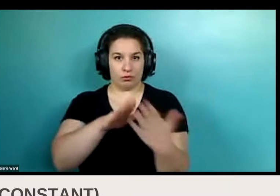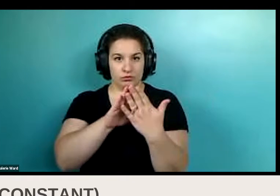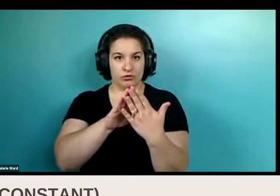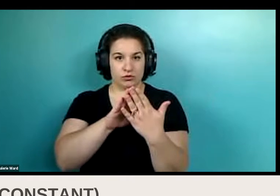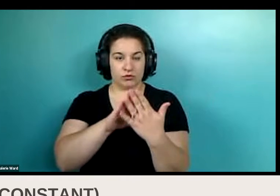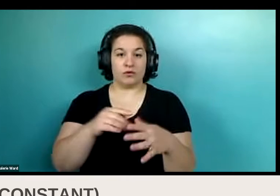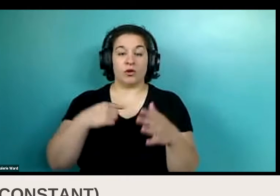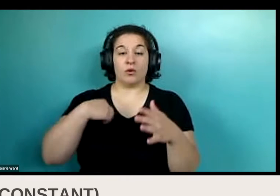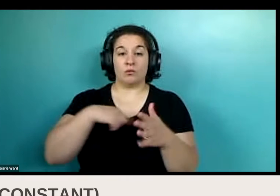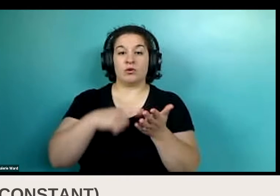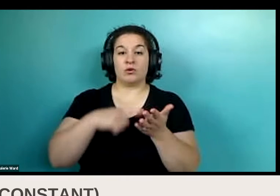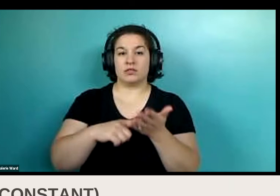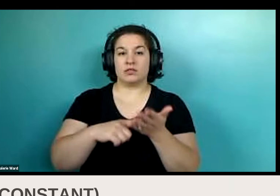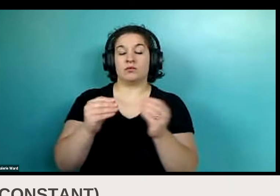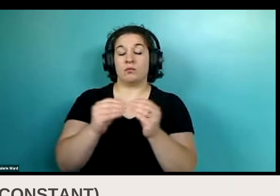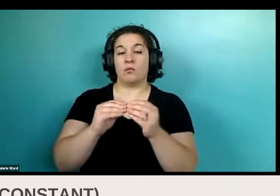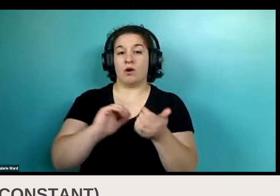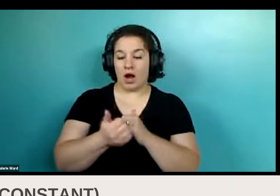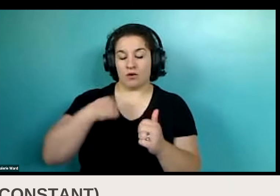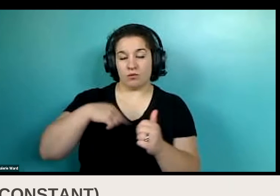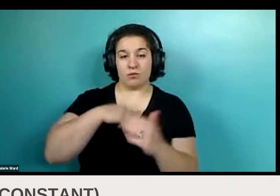it next.